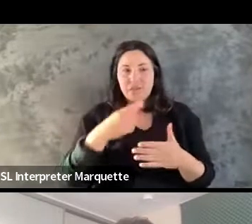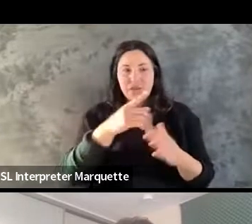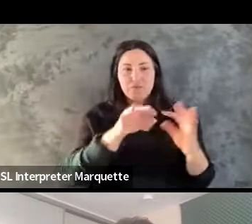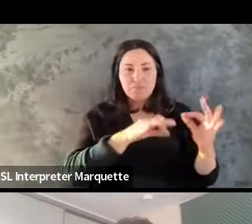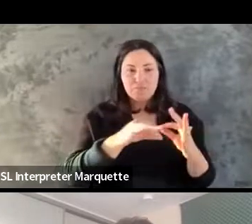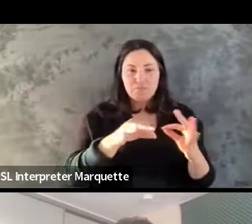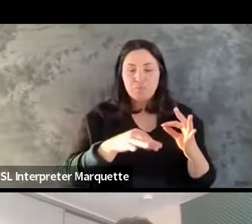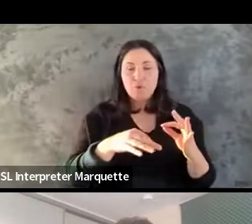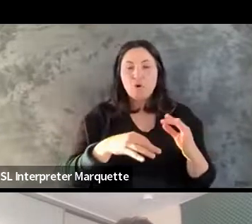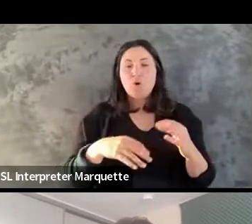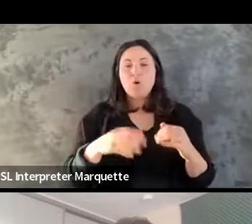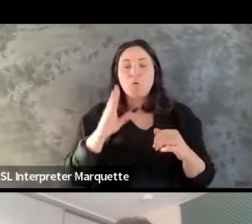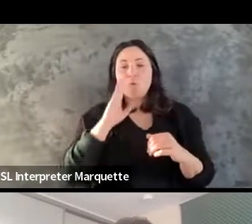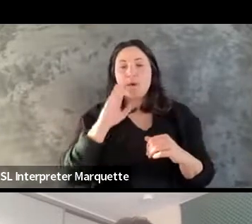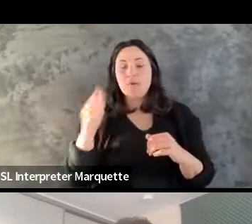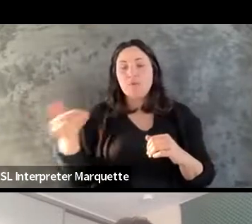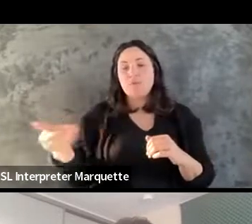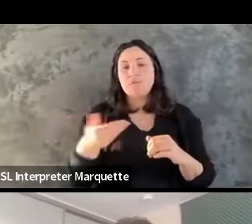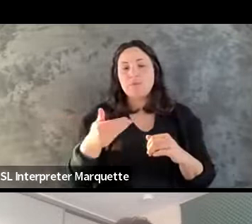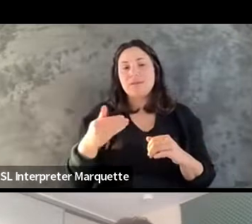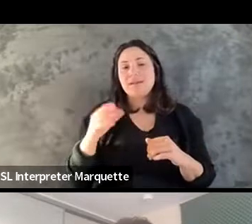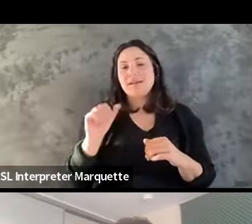Which